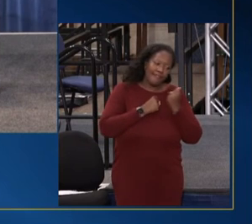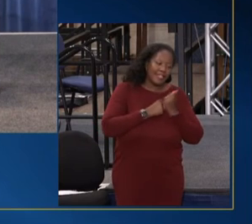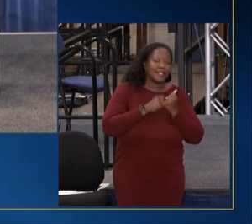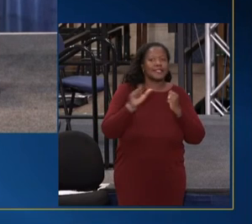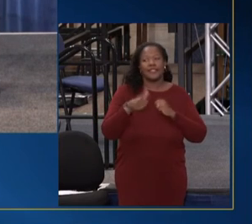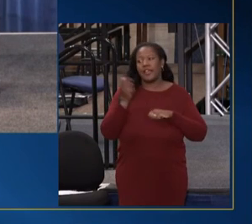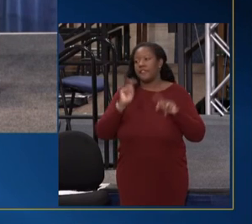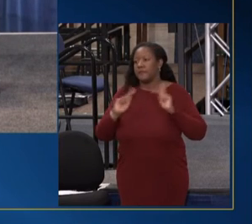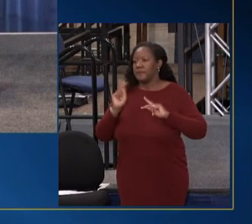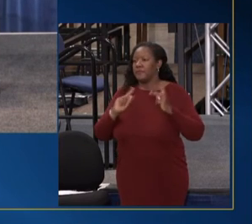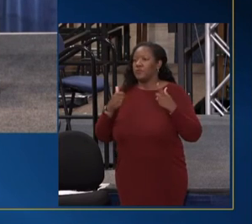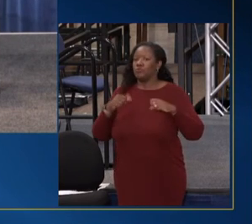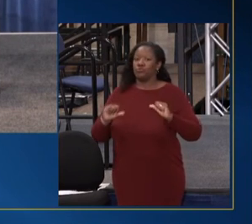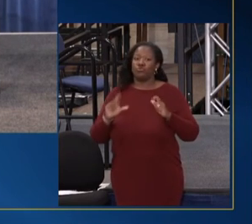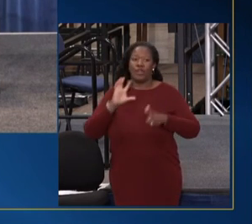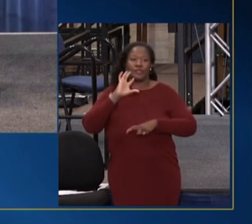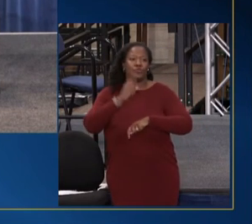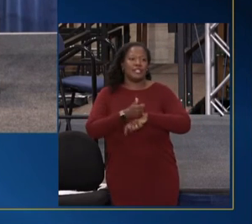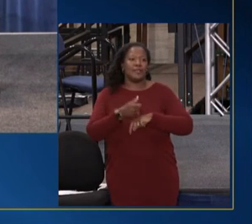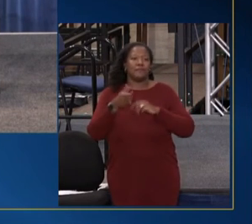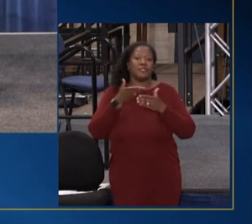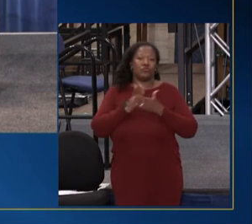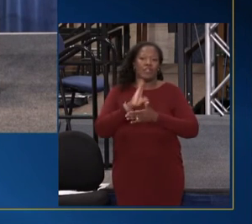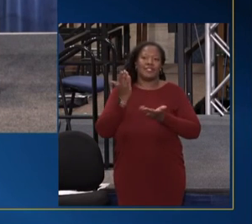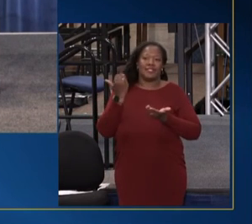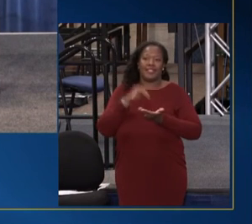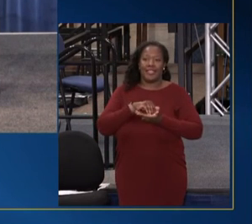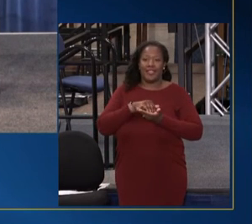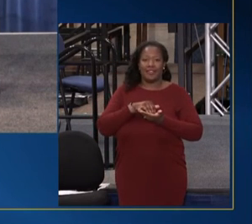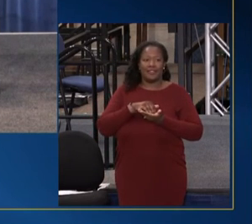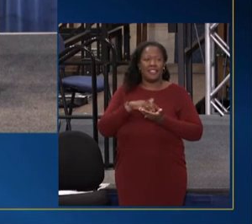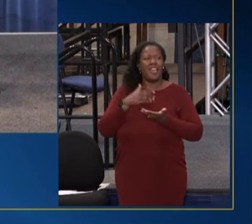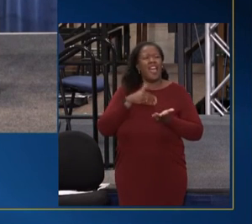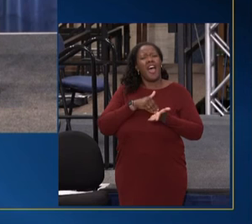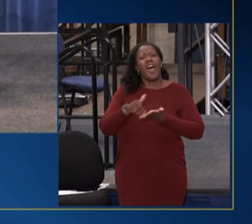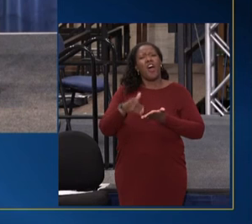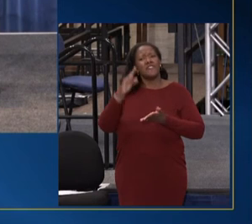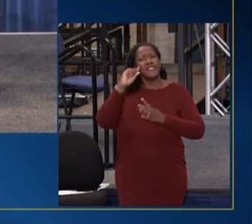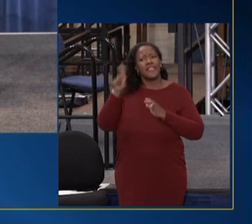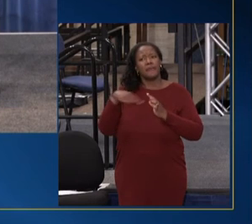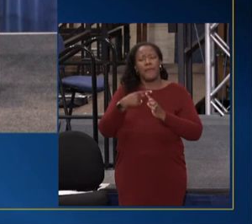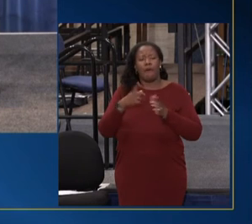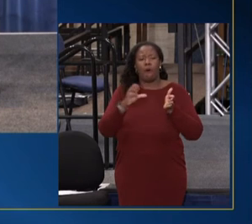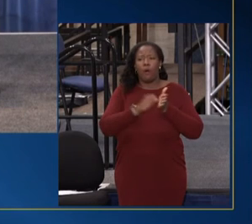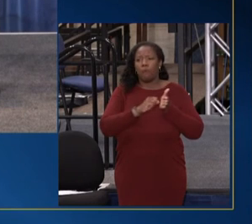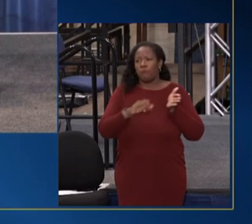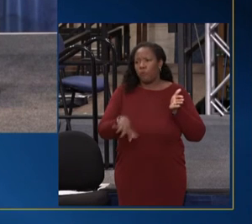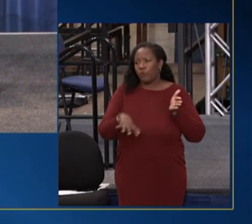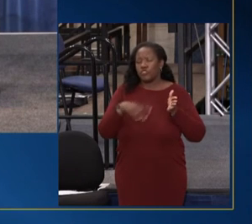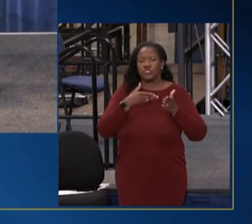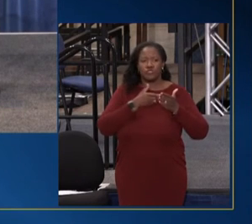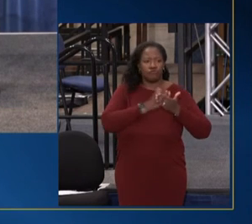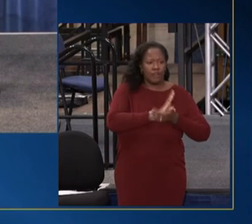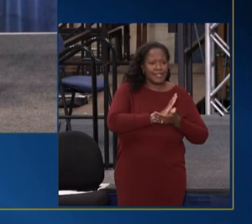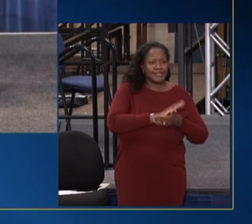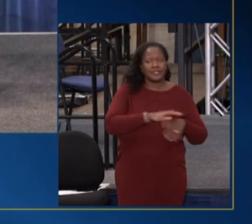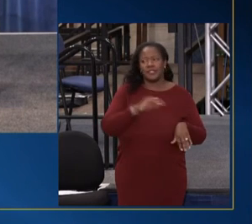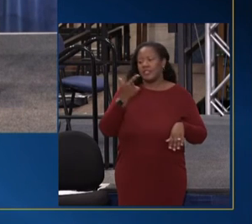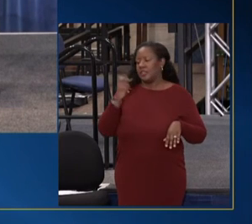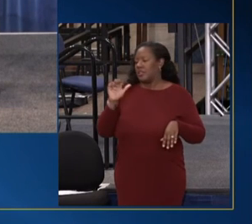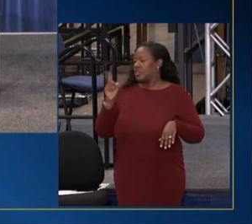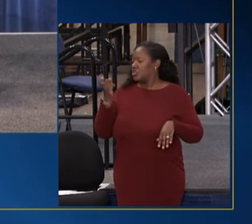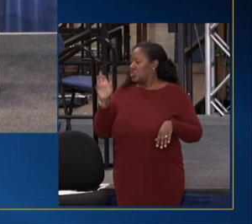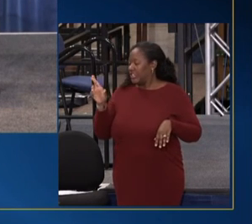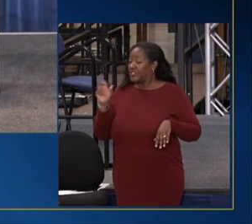try to reinstate these rights. And I guess I just wonder, I often think about abortion rights when I think about gender, not because they're the same, but